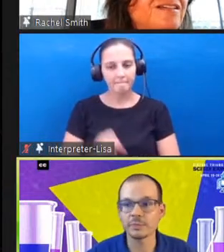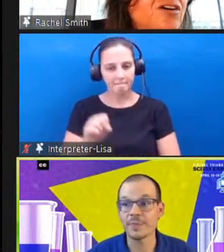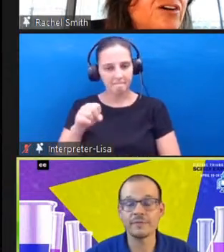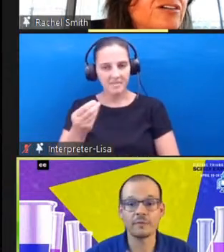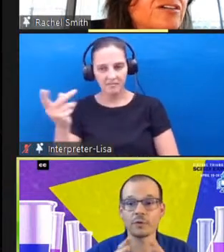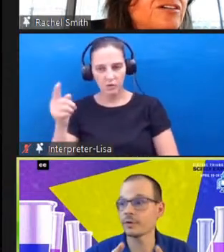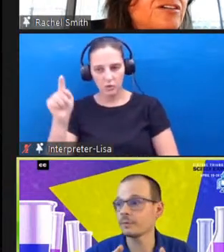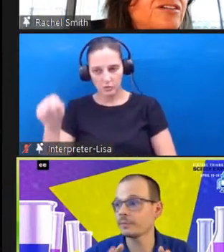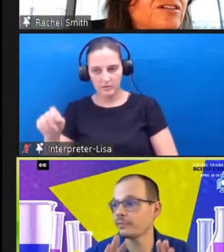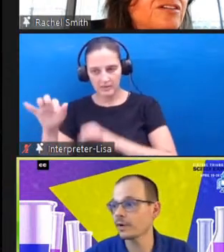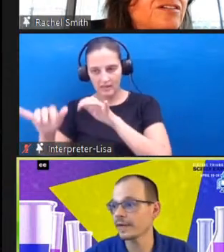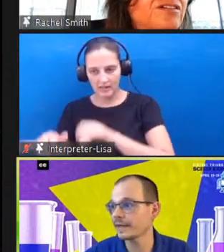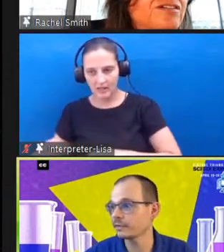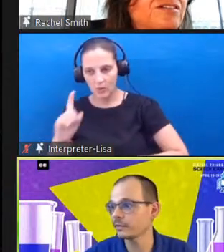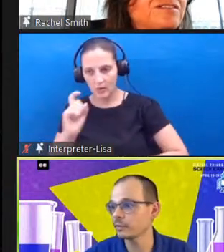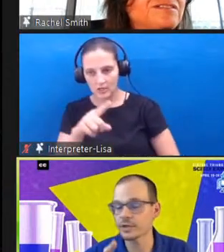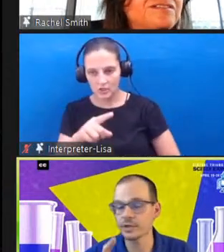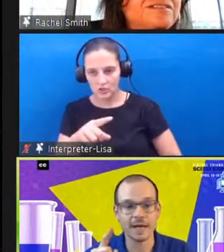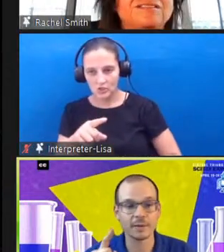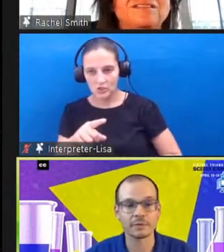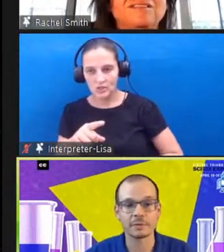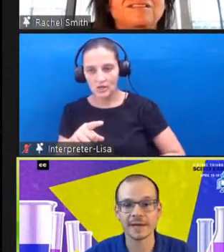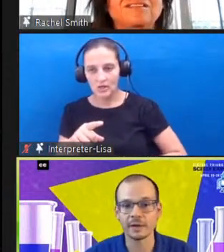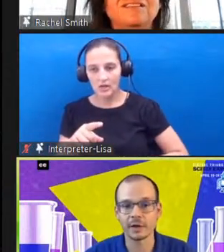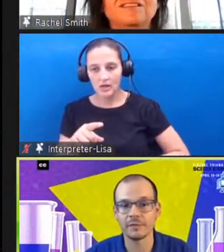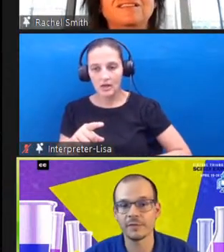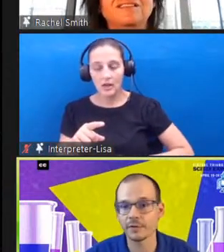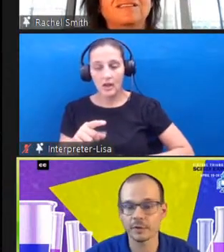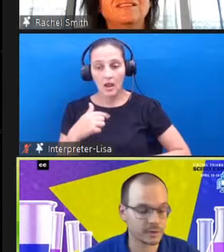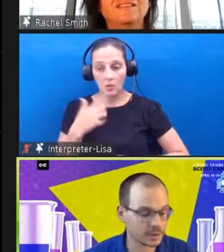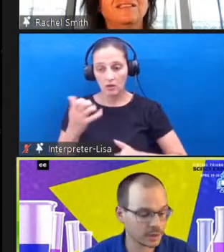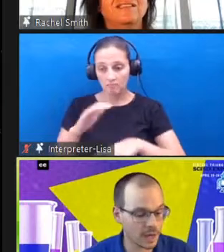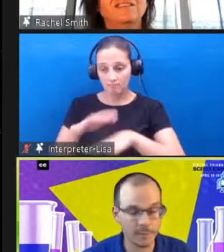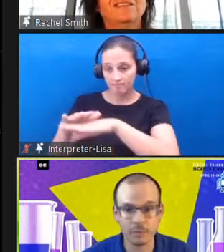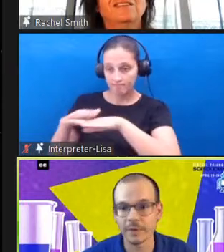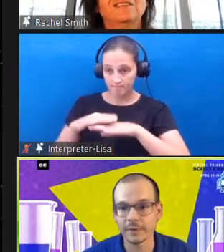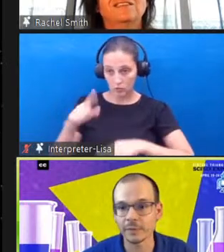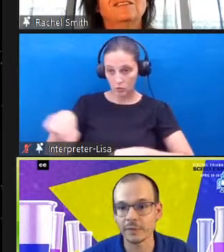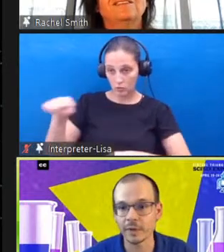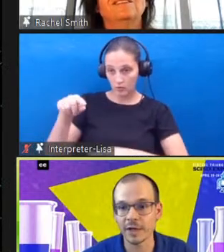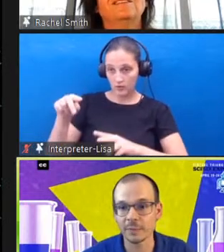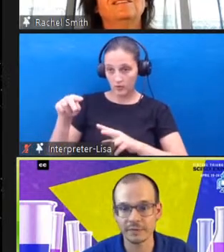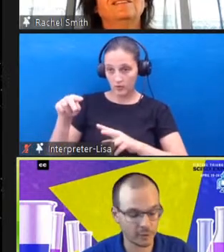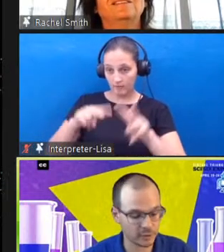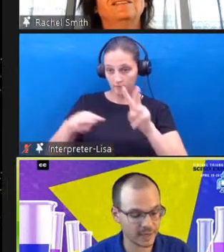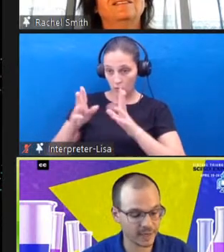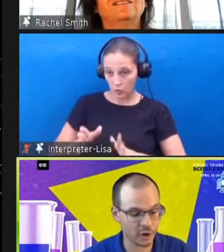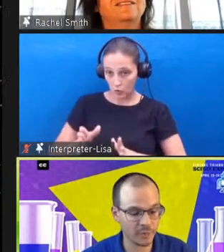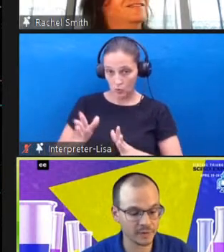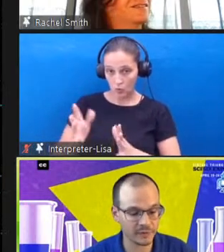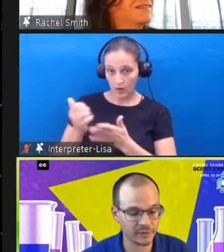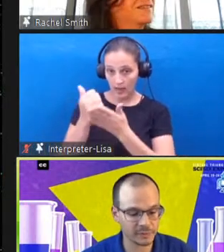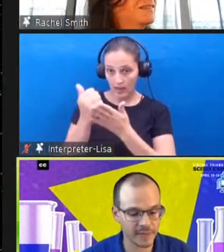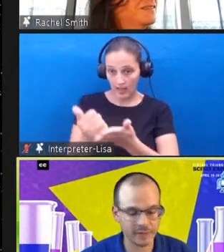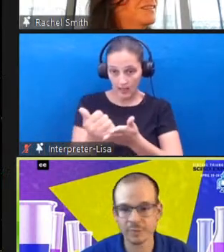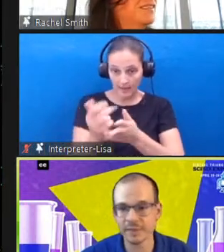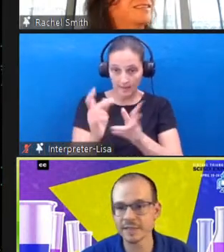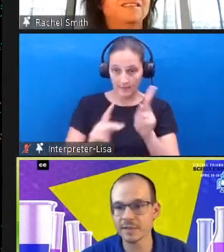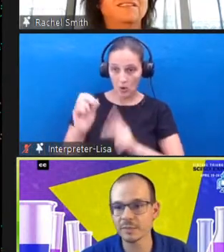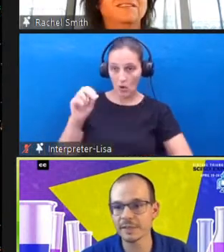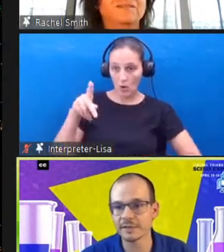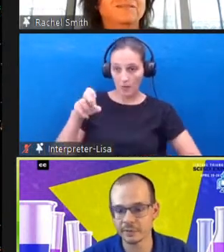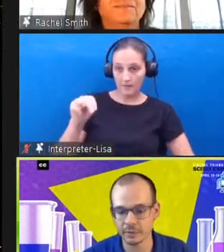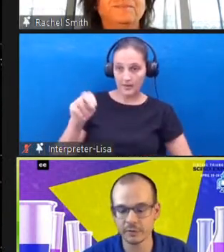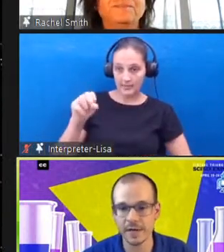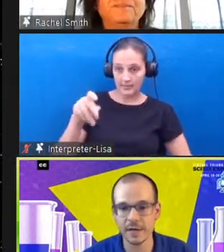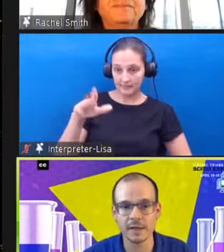questions. Before I get to those questions, I want to remind our viewers, if you want to help the folks at OpenSpace, please